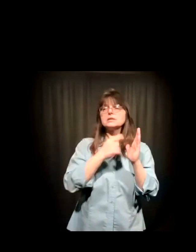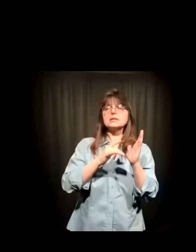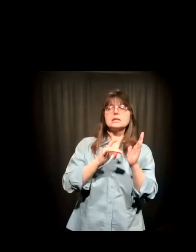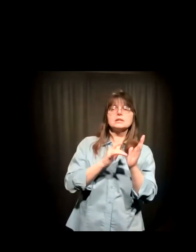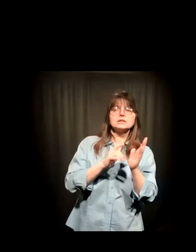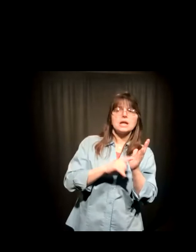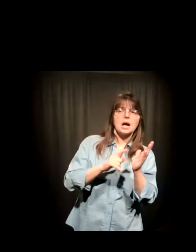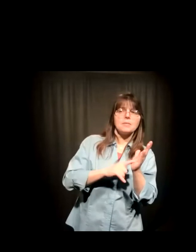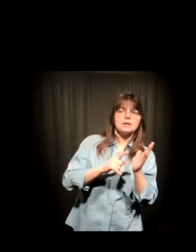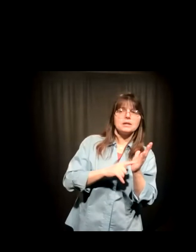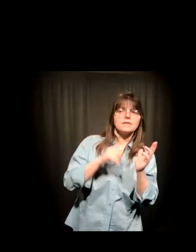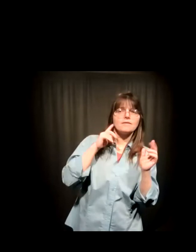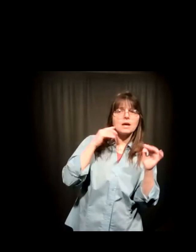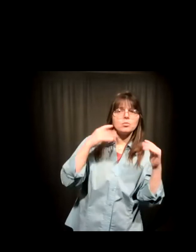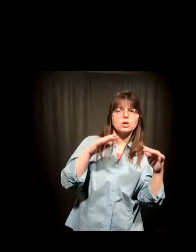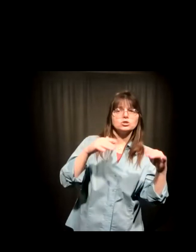voice.